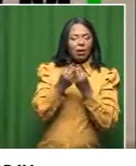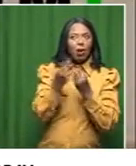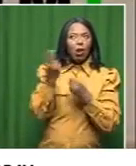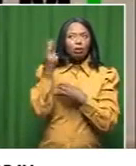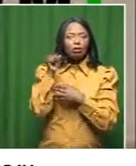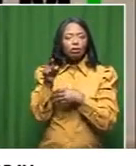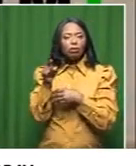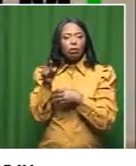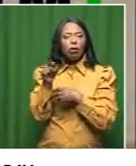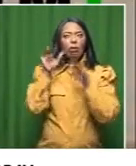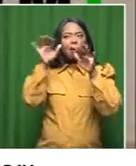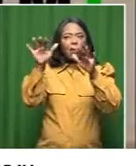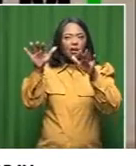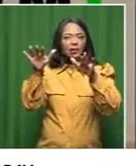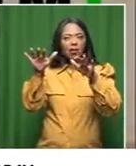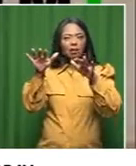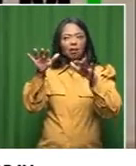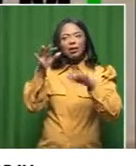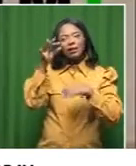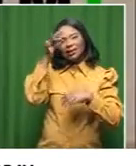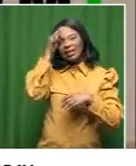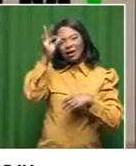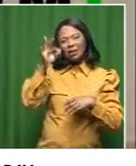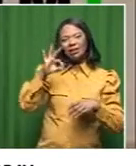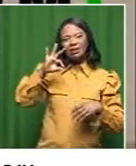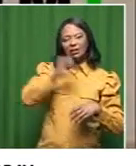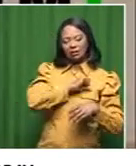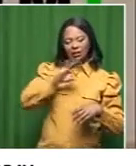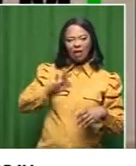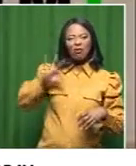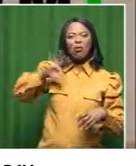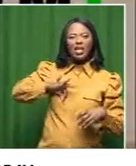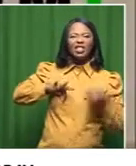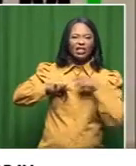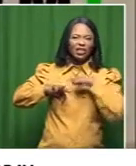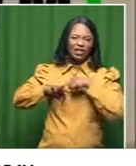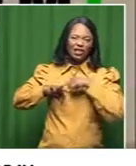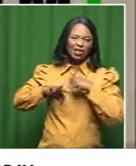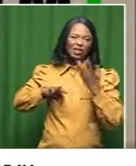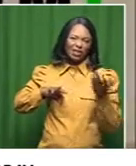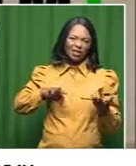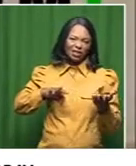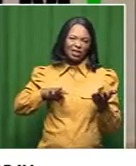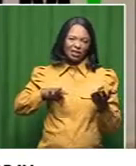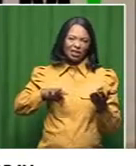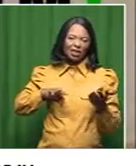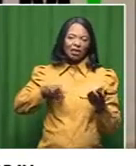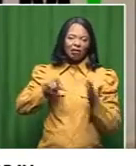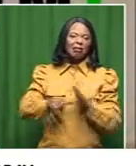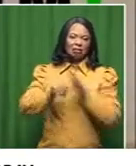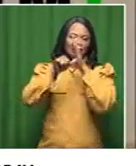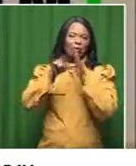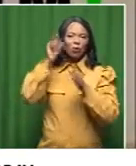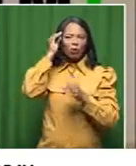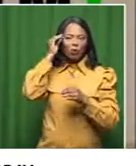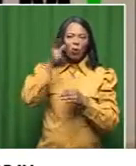also just the public sector wage, Sakina. we know now that the labor unions